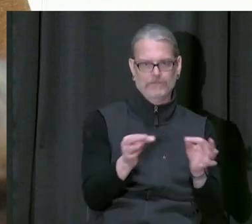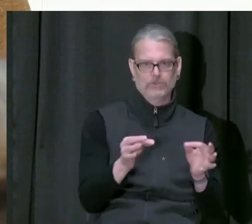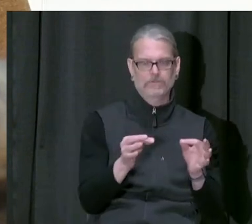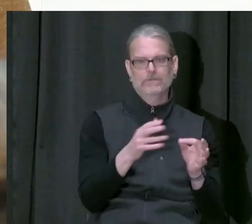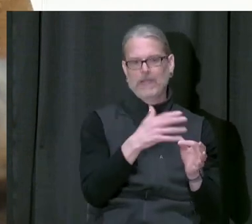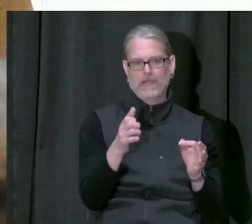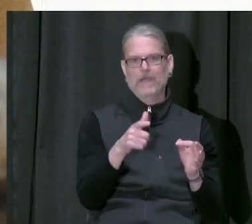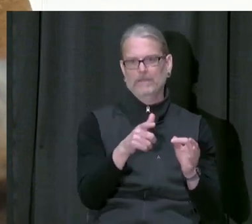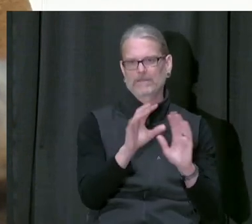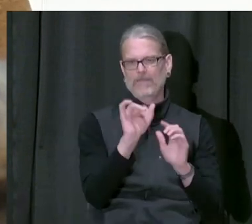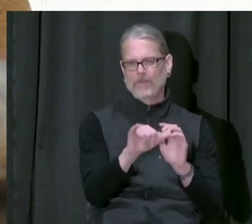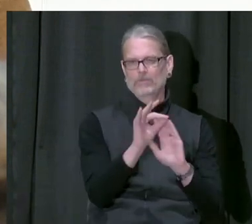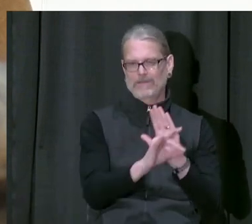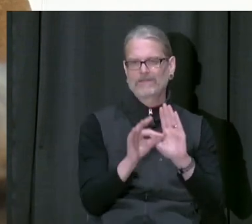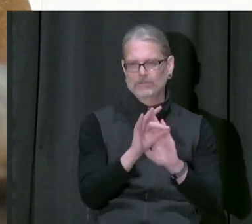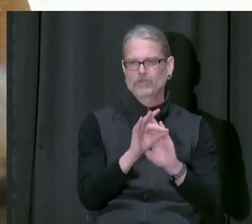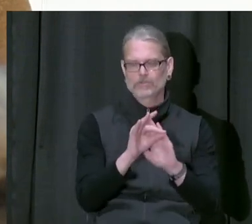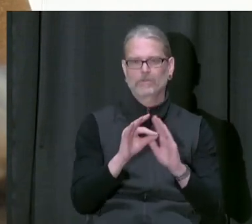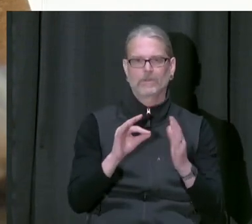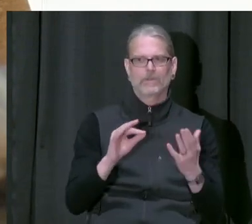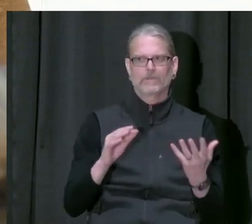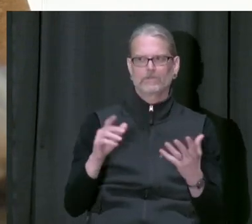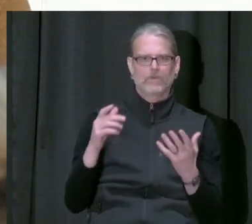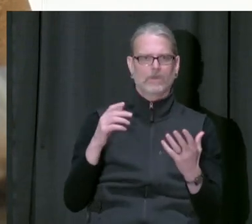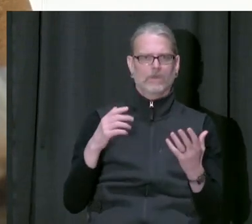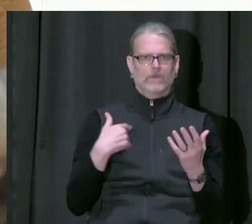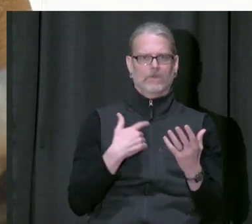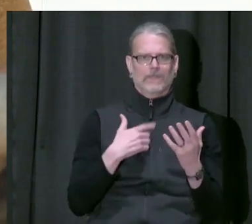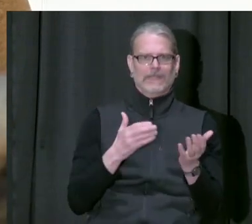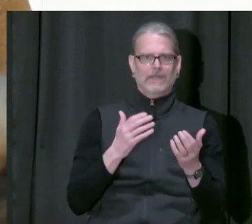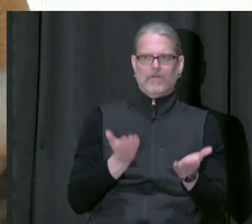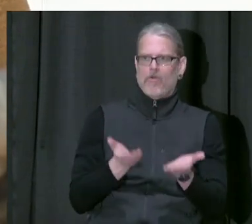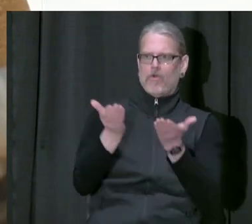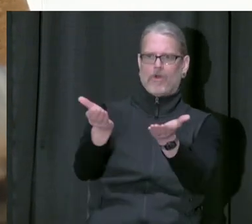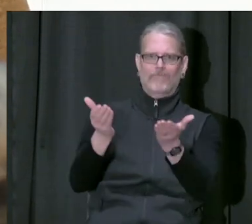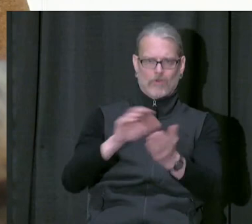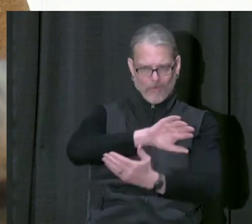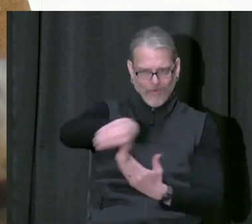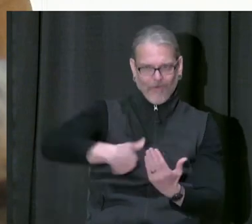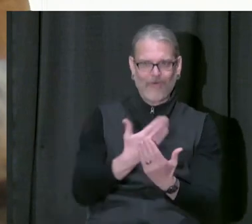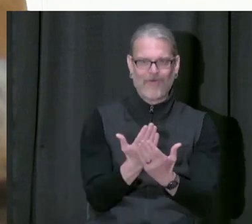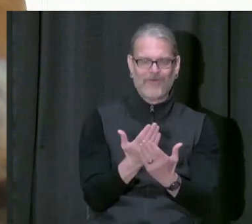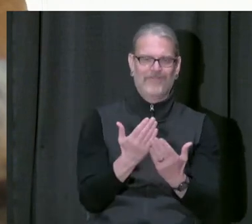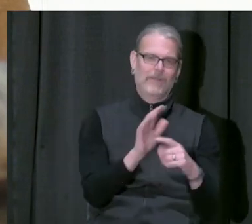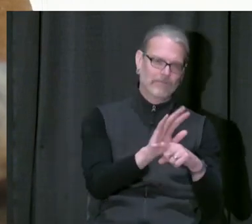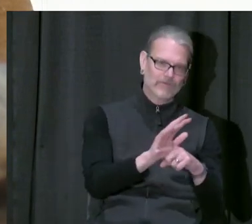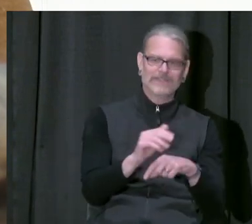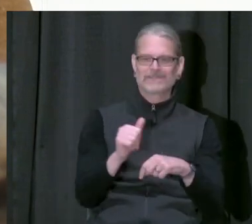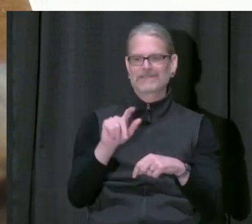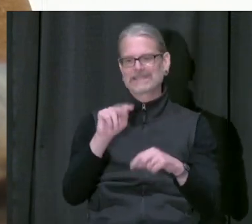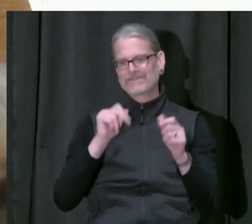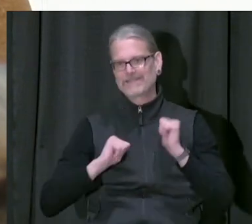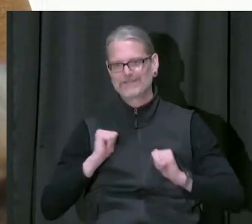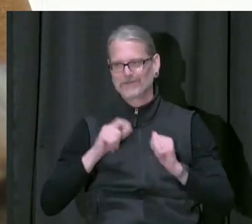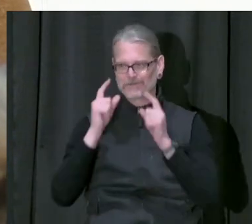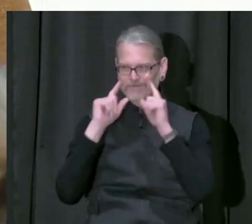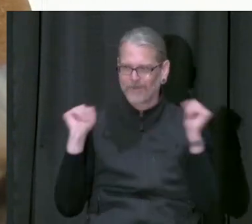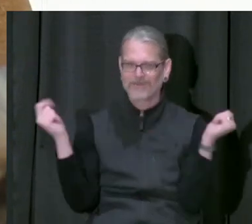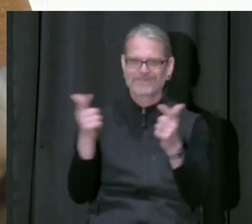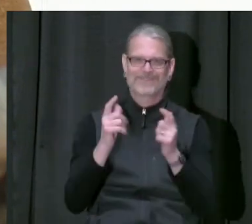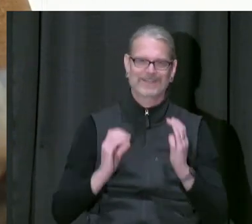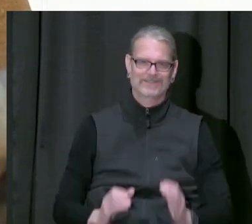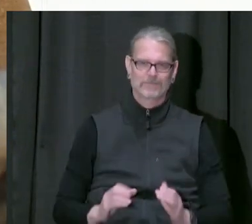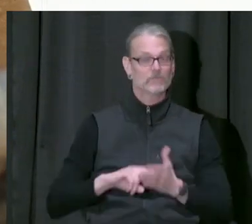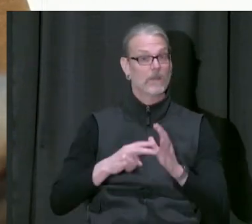our customers a large selection that they can choose from to enjoy Prime Video. This requires partnerships